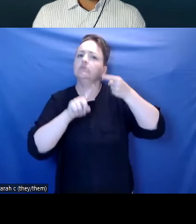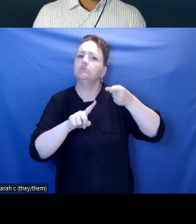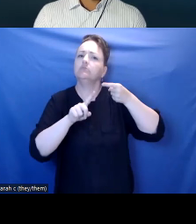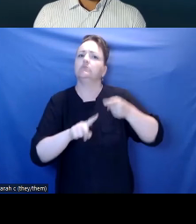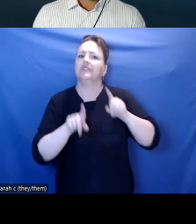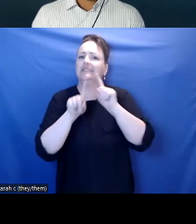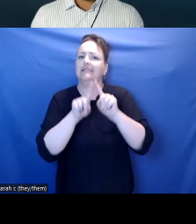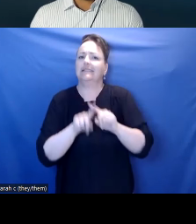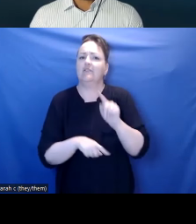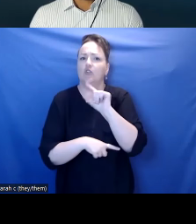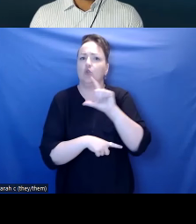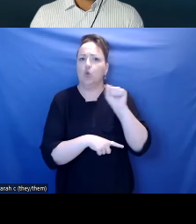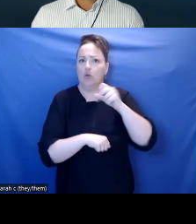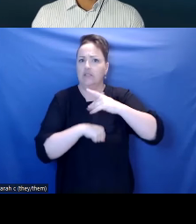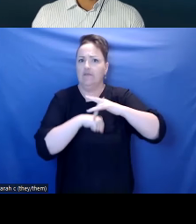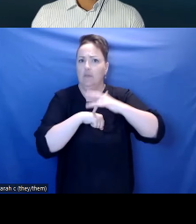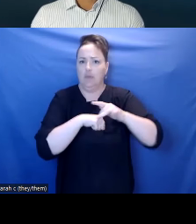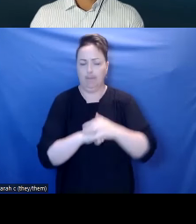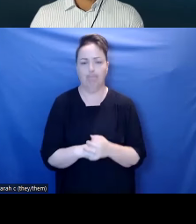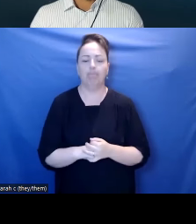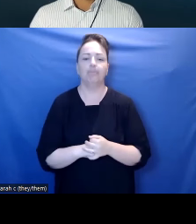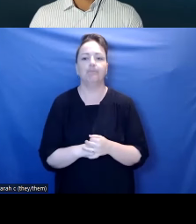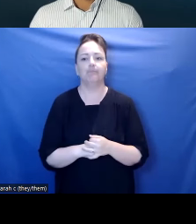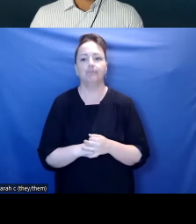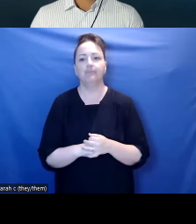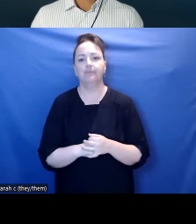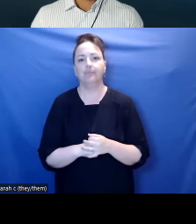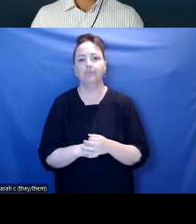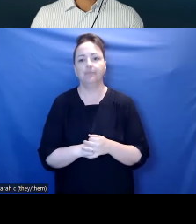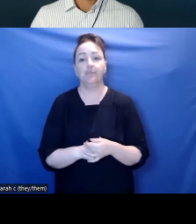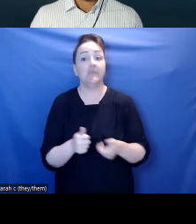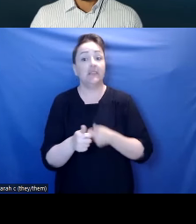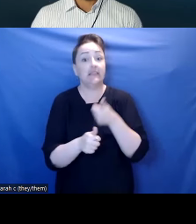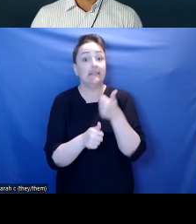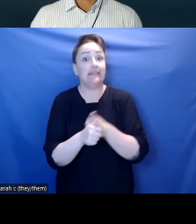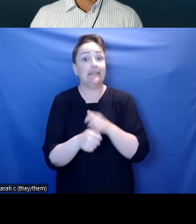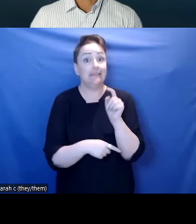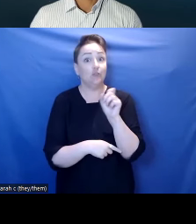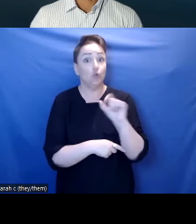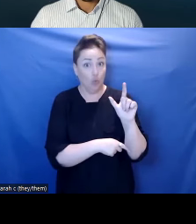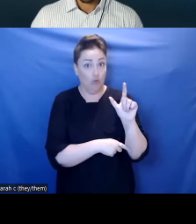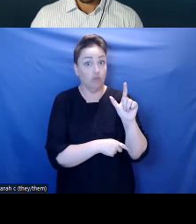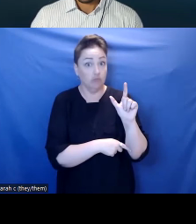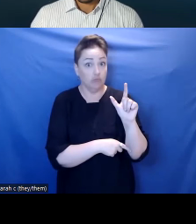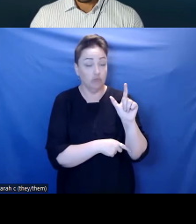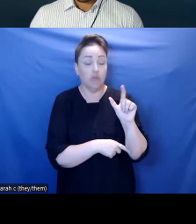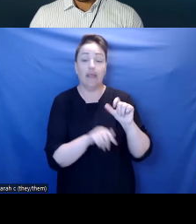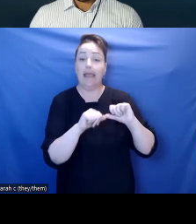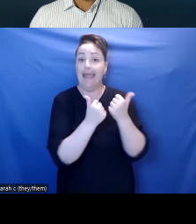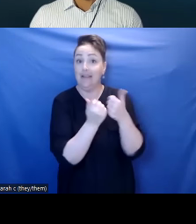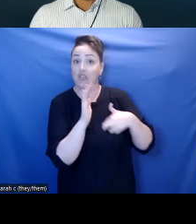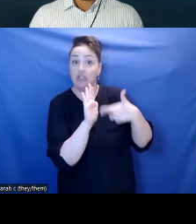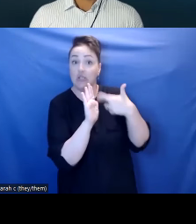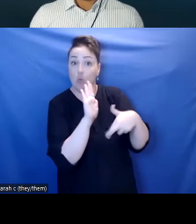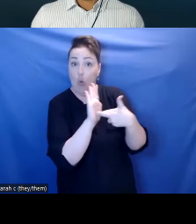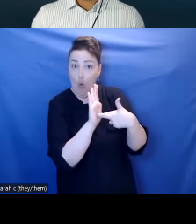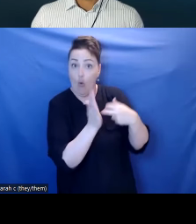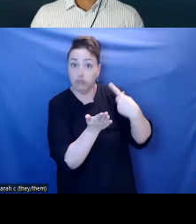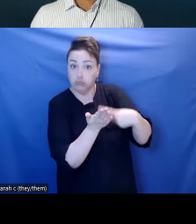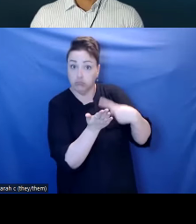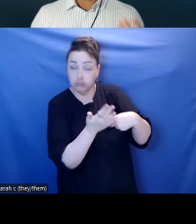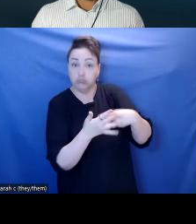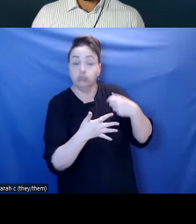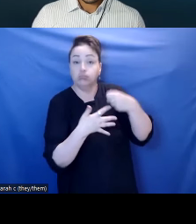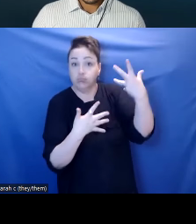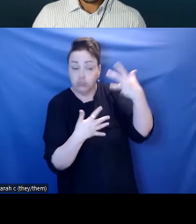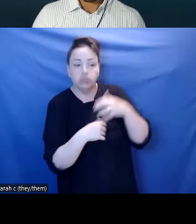So for each tool in the toolbox, we discuss the agency role. So if the